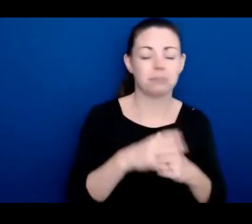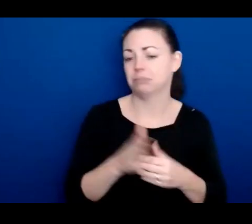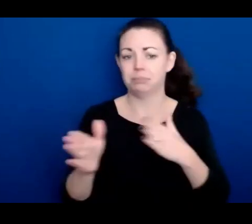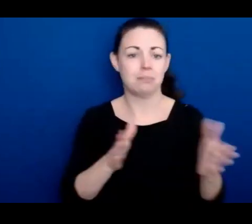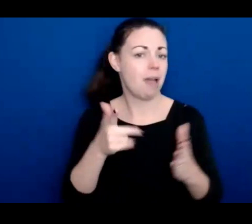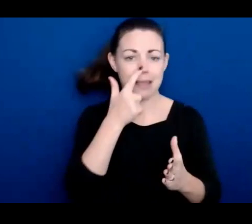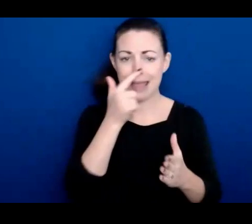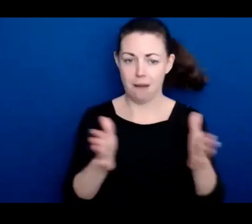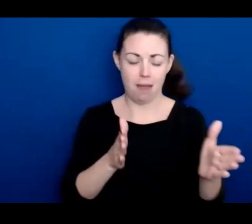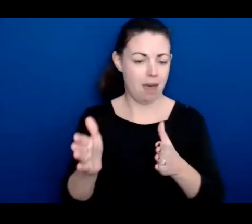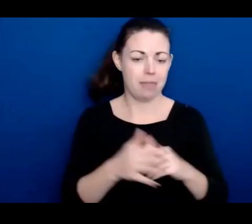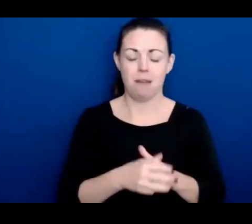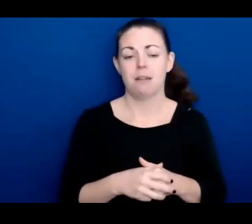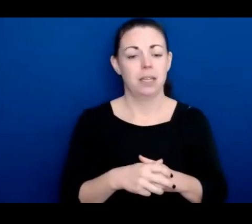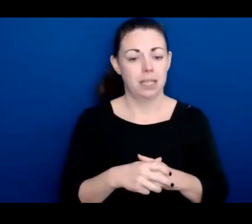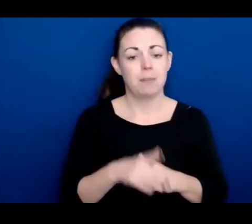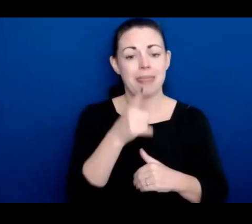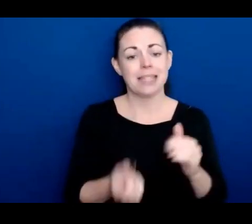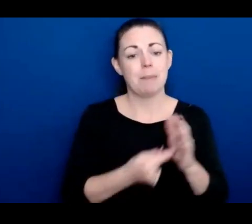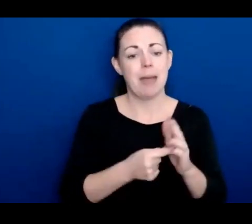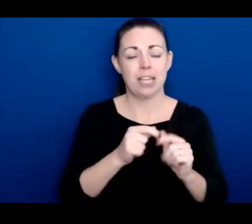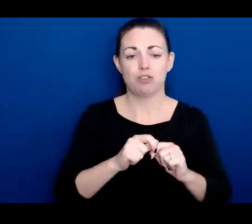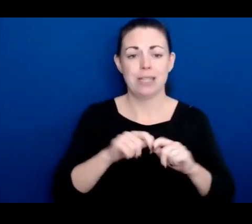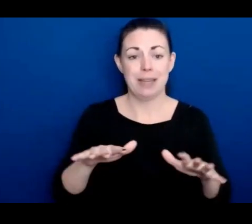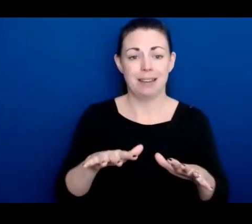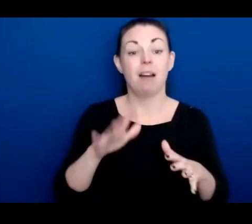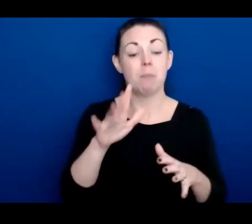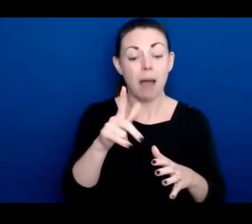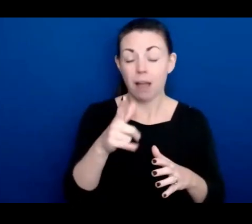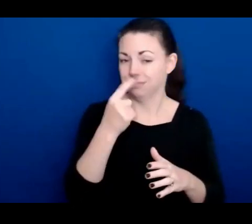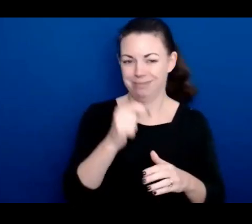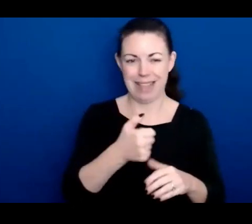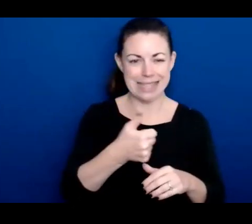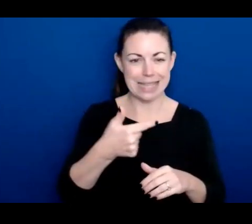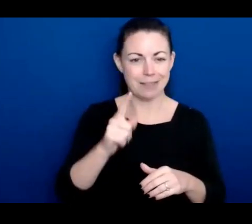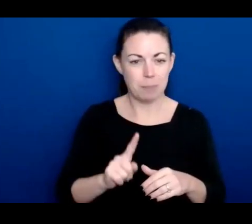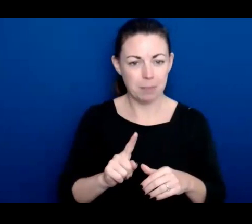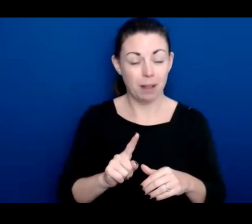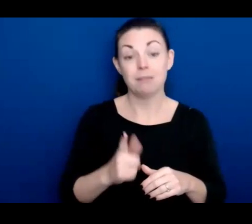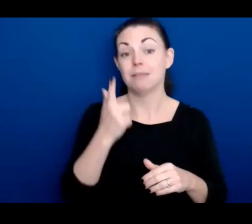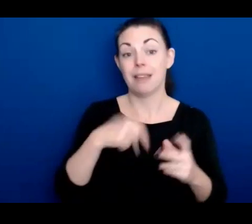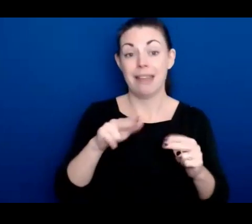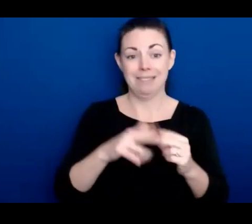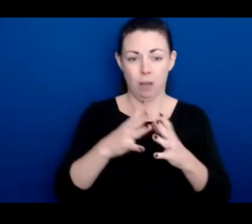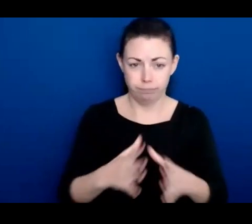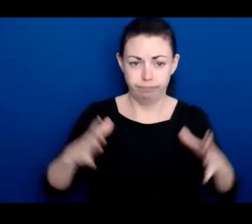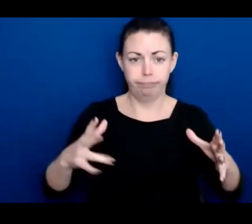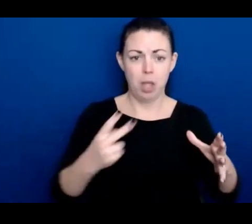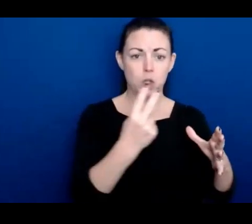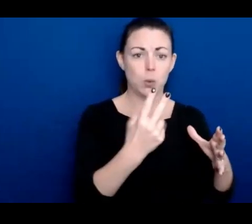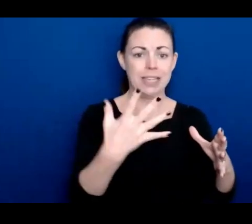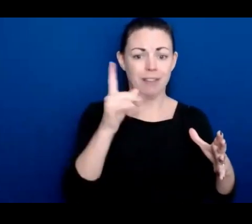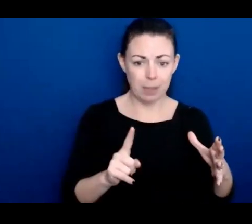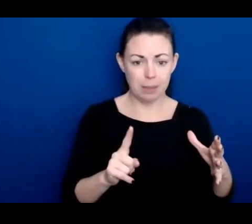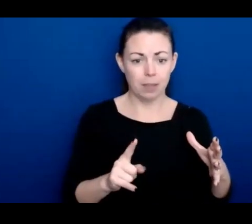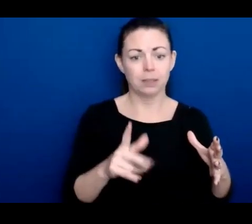but yeah, so that's the main transmitter. If you get to a bigger table, say up to 25 people around the table, you might use table mics